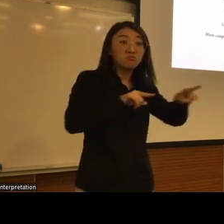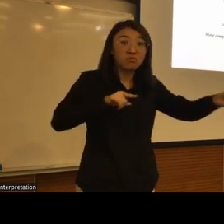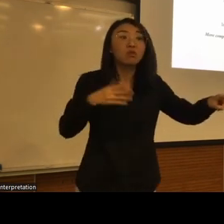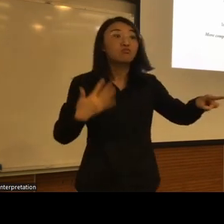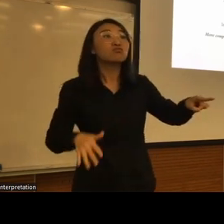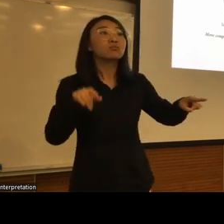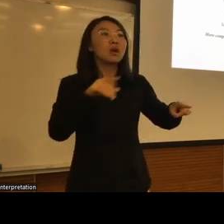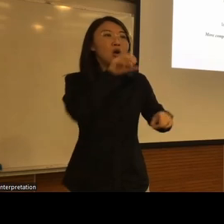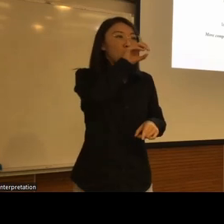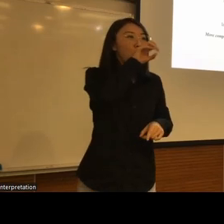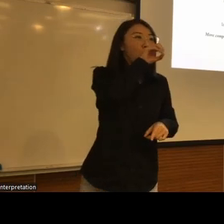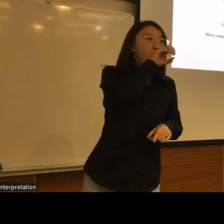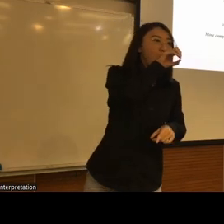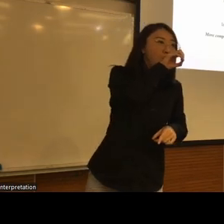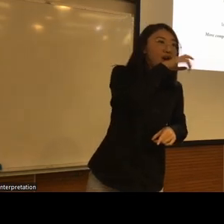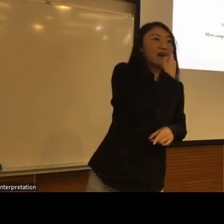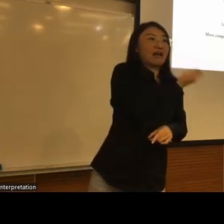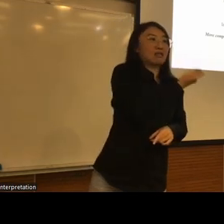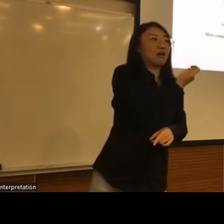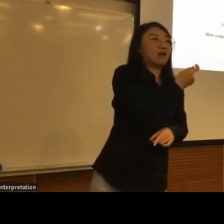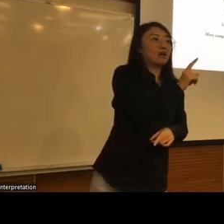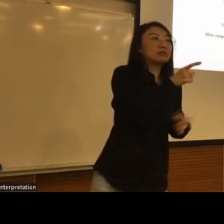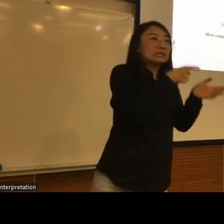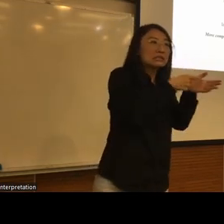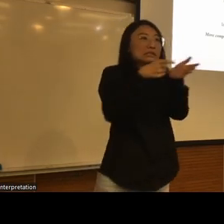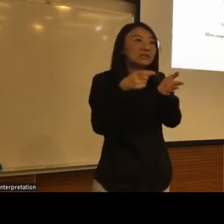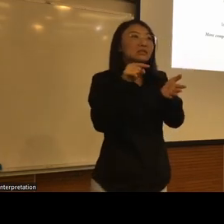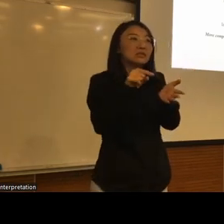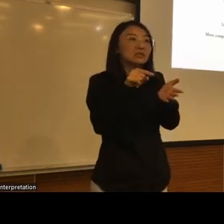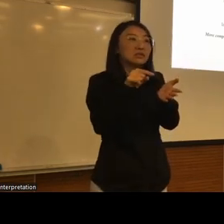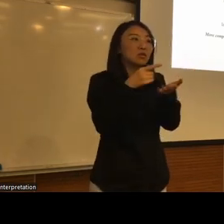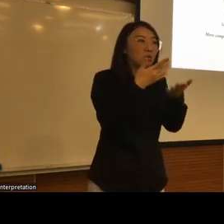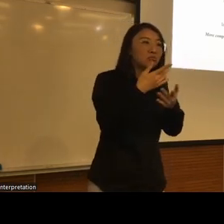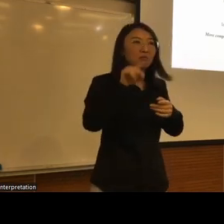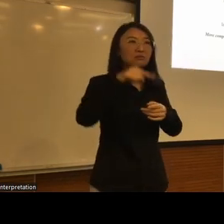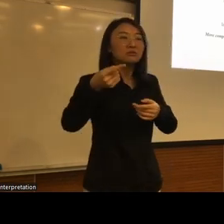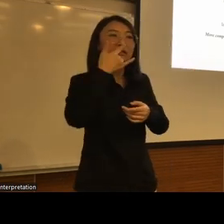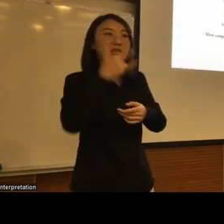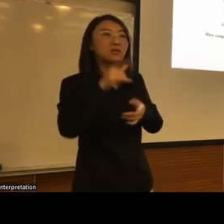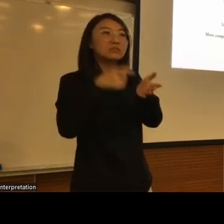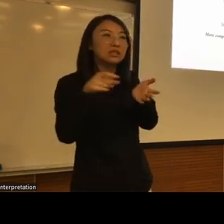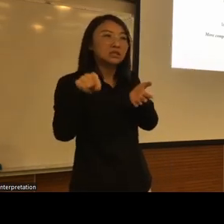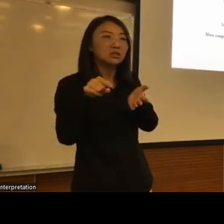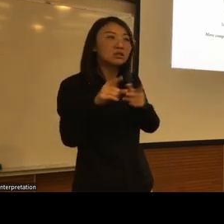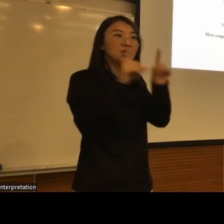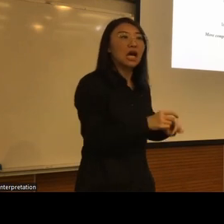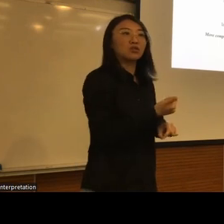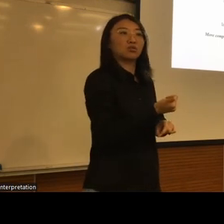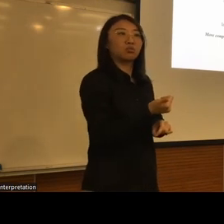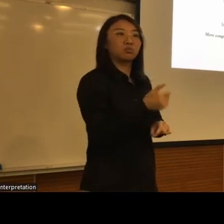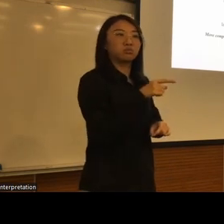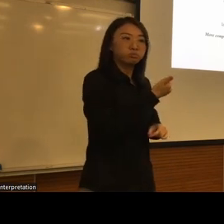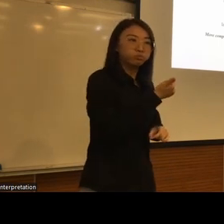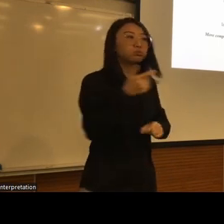when you do spoken language interpreting, because there's one word and another word that corresponds to it more easily.